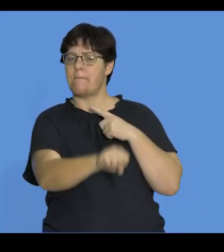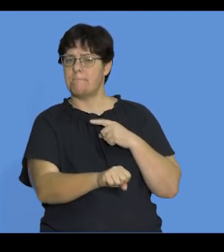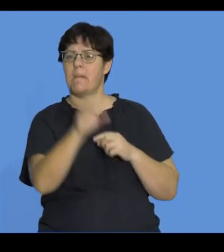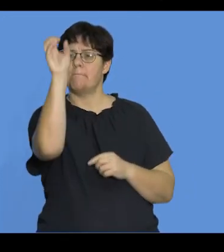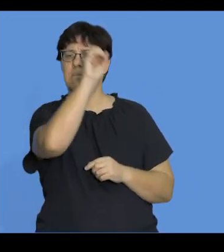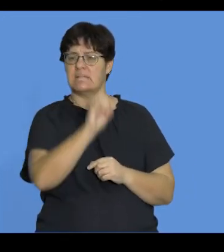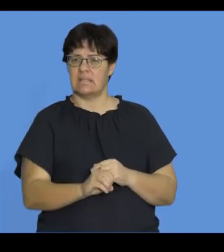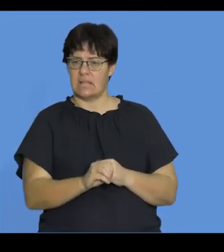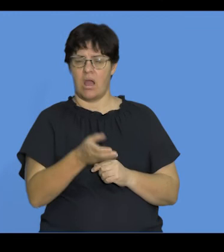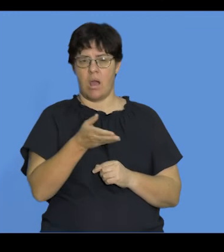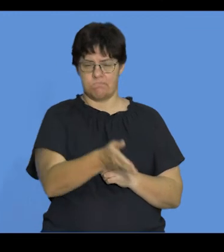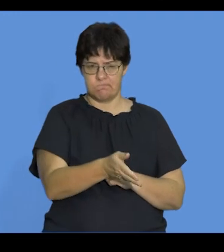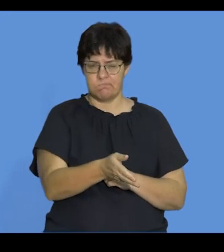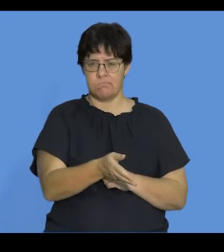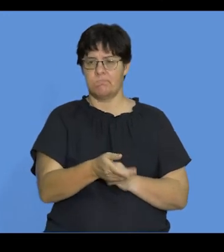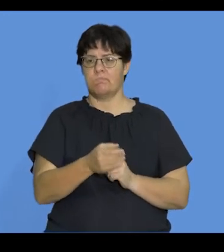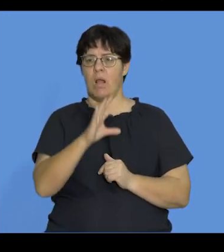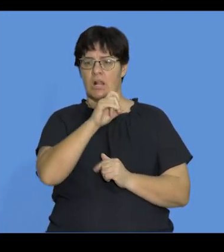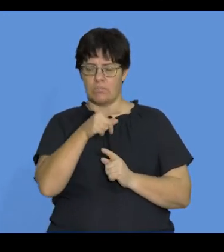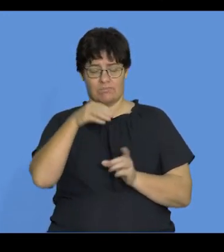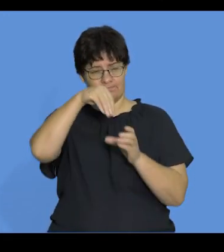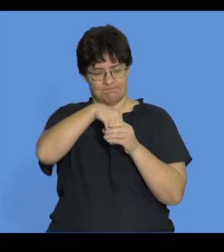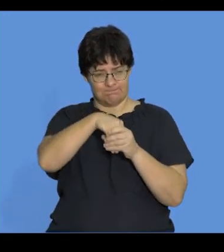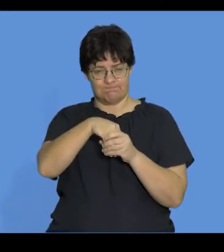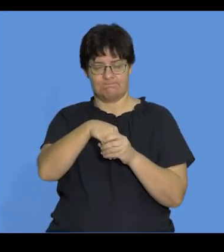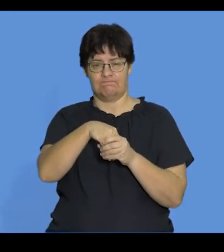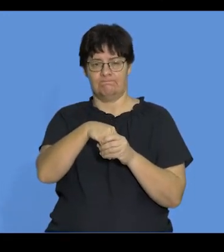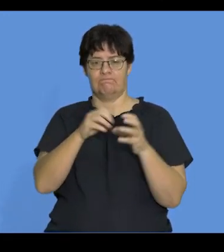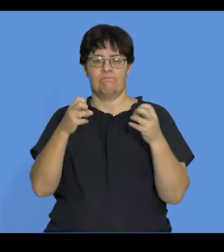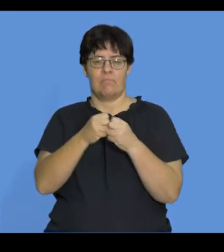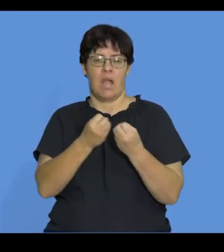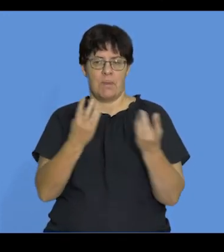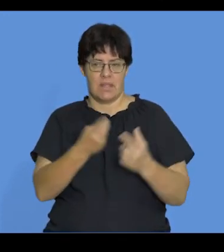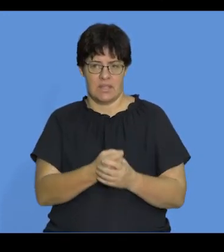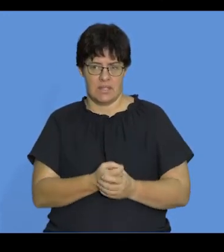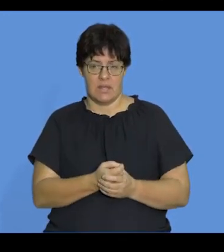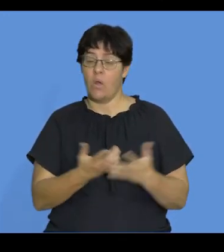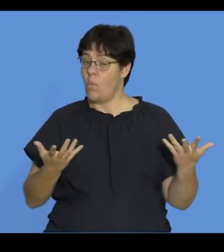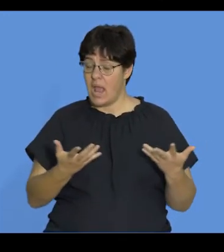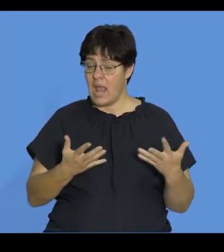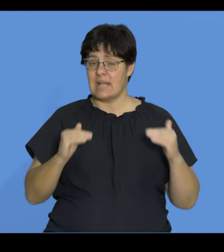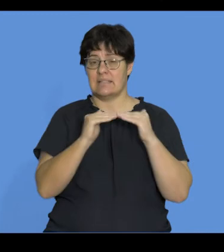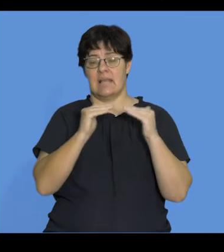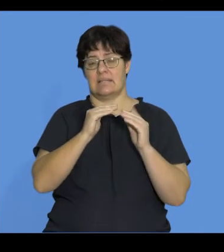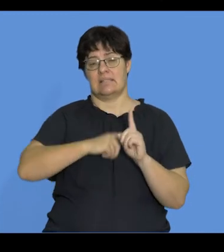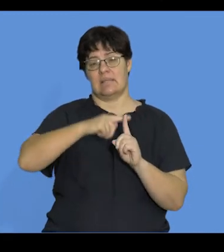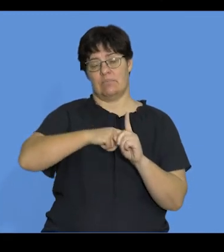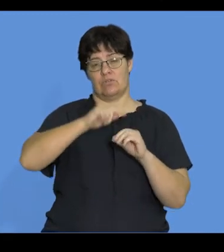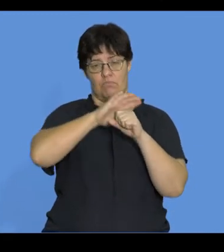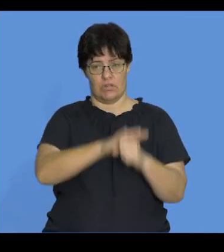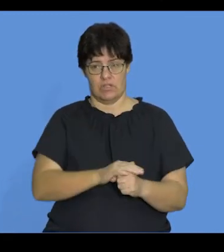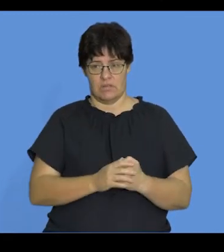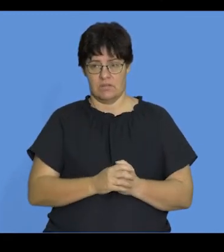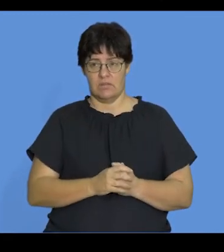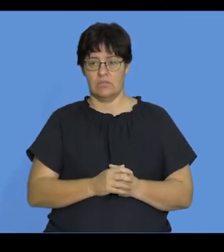the percentage composition of calcium carbonate in the shells at STP, standard temperature and pressure. So we've